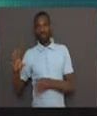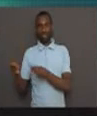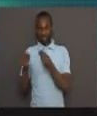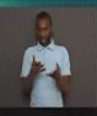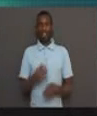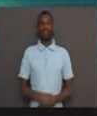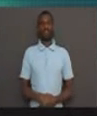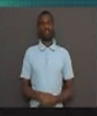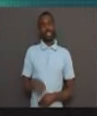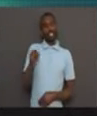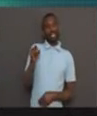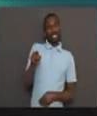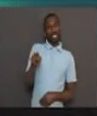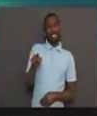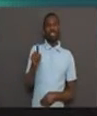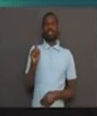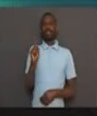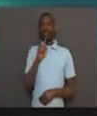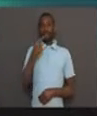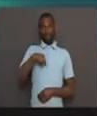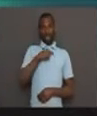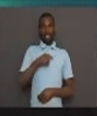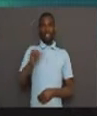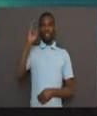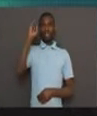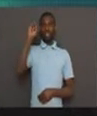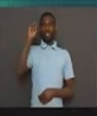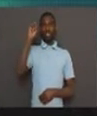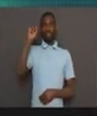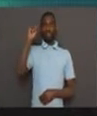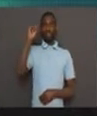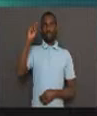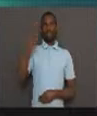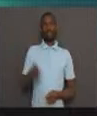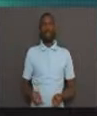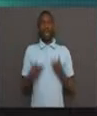11.9670852. This is our isotope mass.